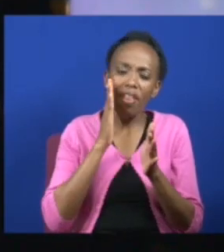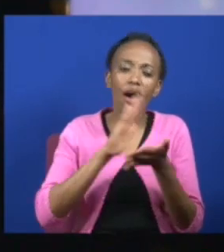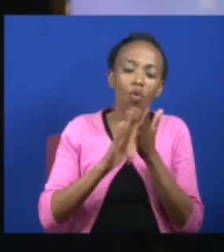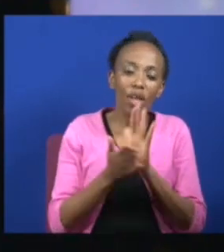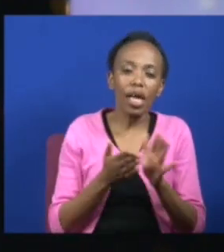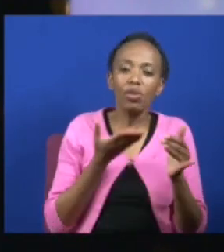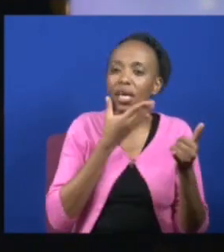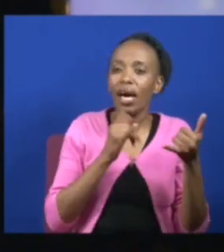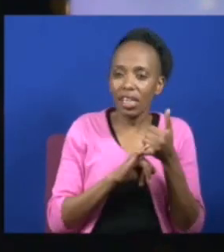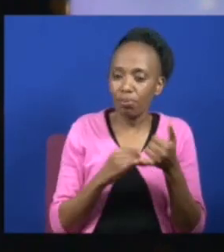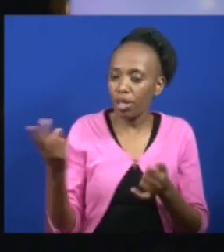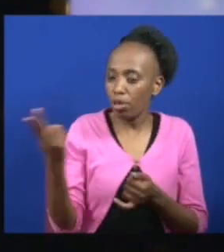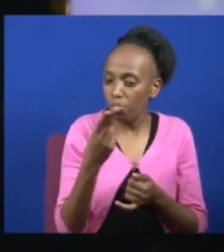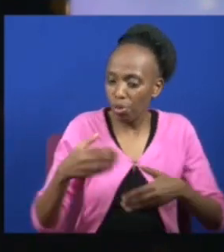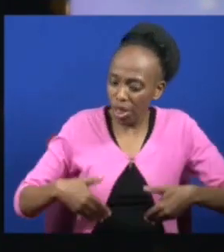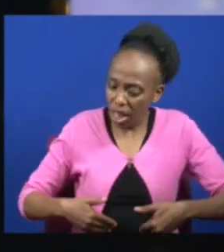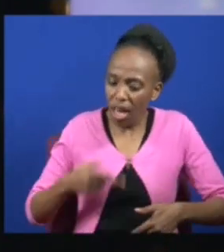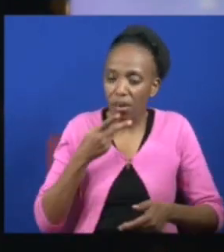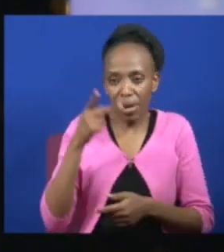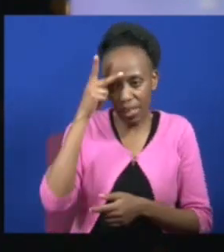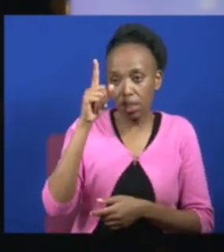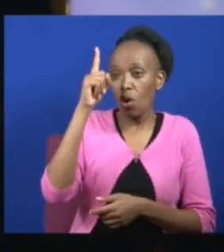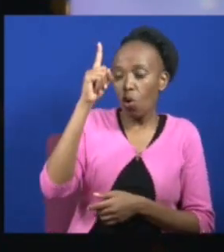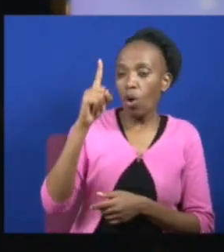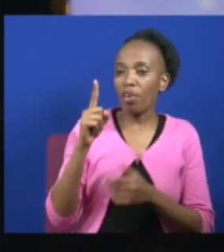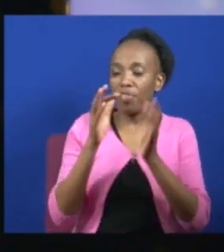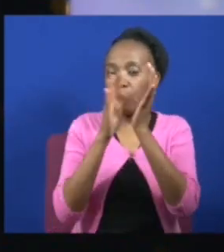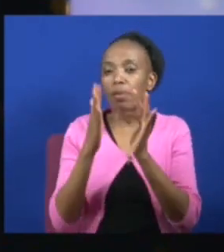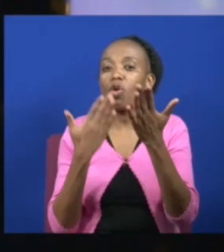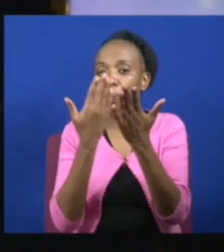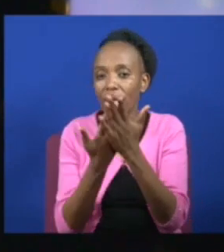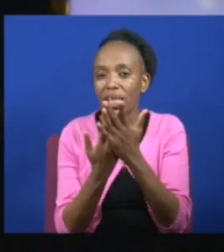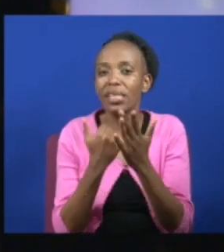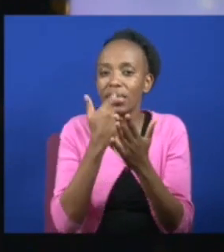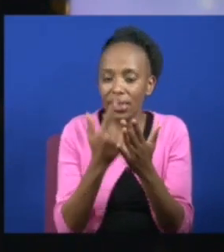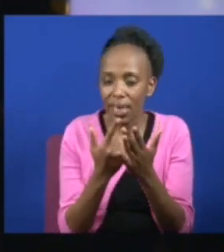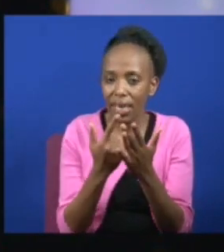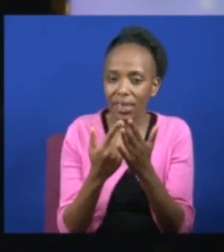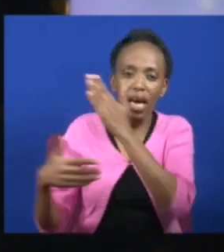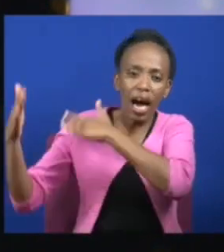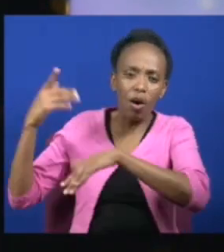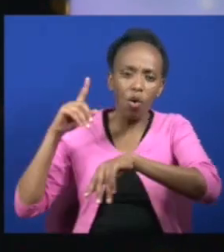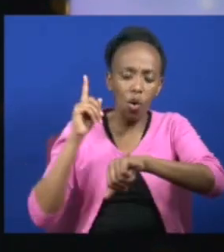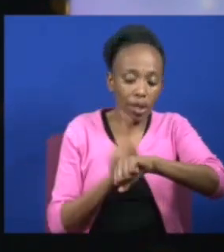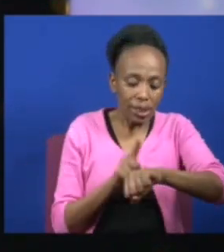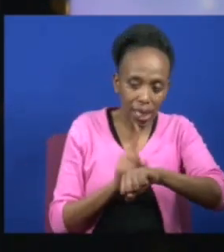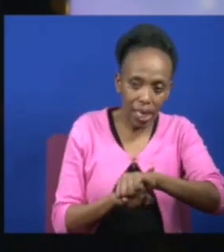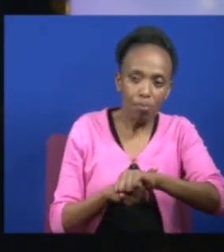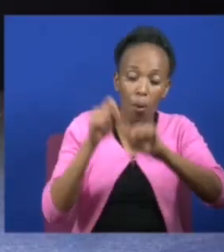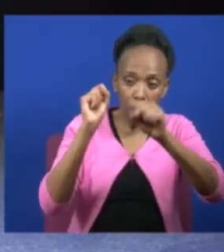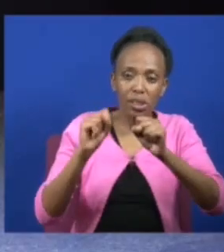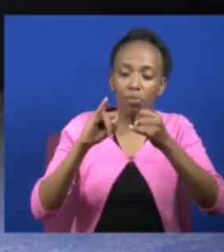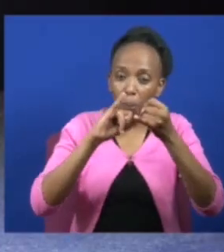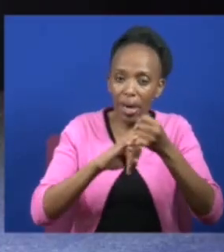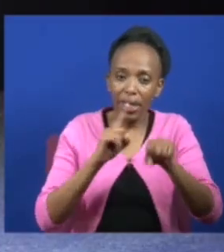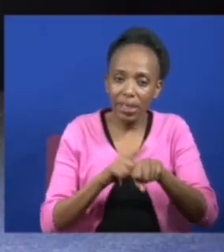Both of them were young parents. One of the commentaries says the minimum marriageable age at that time was